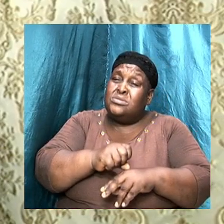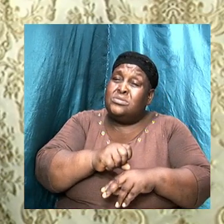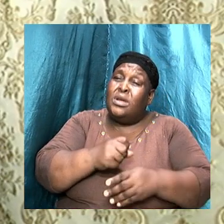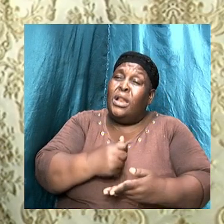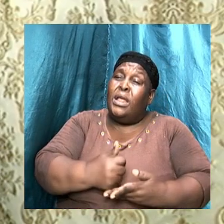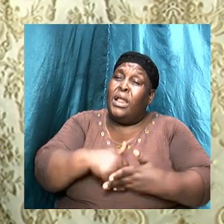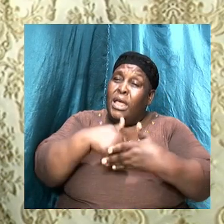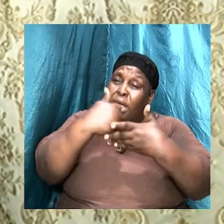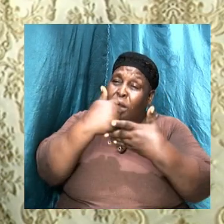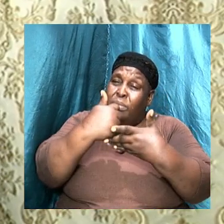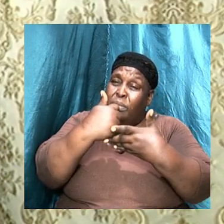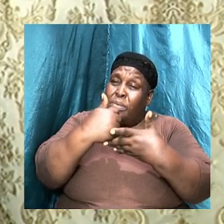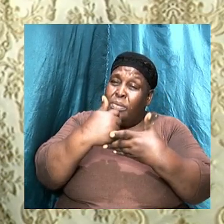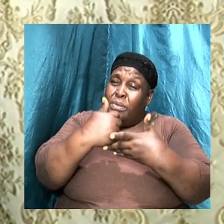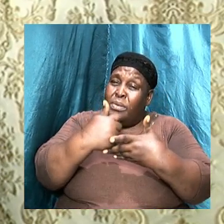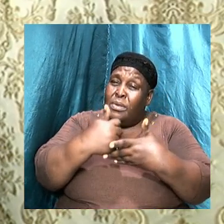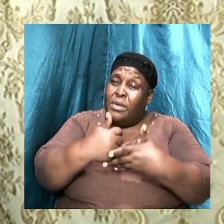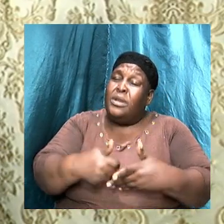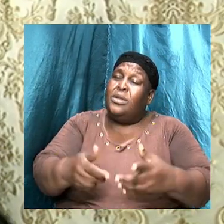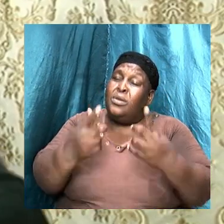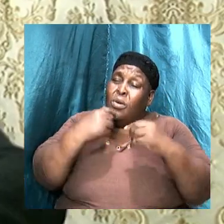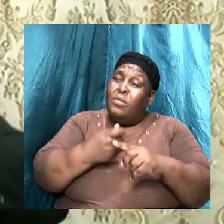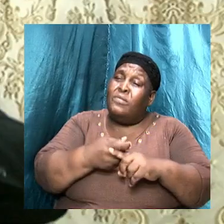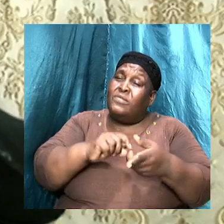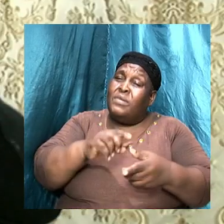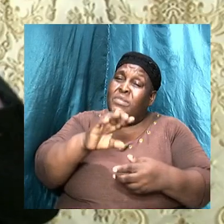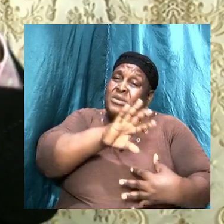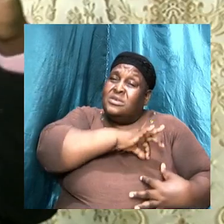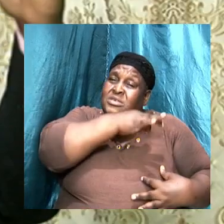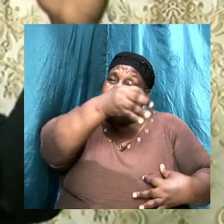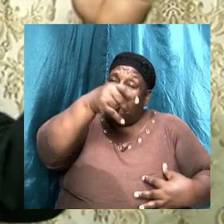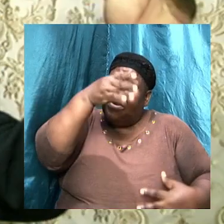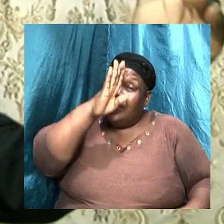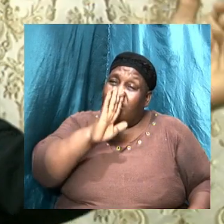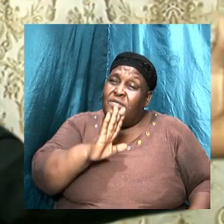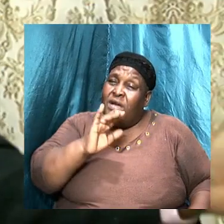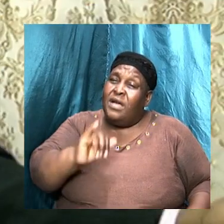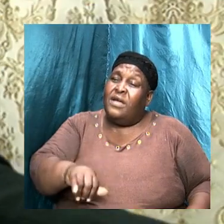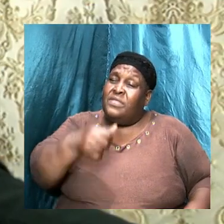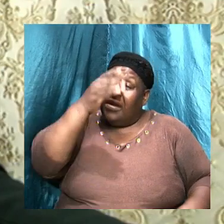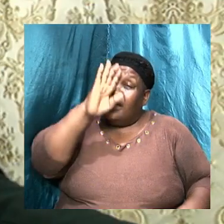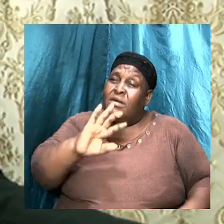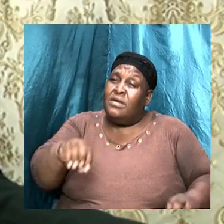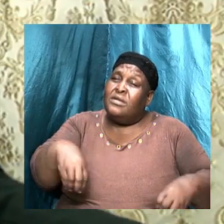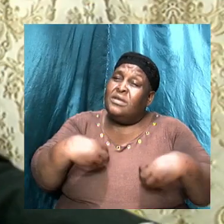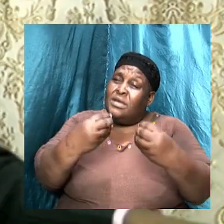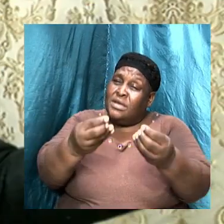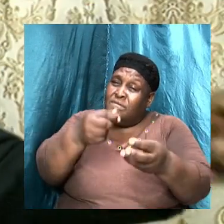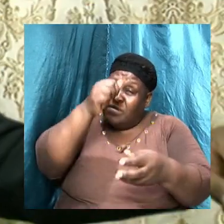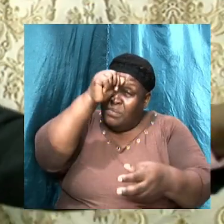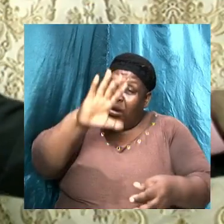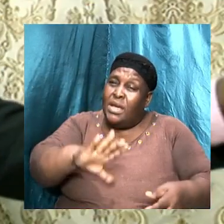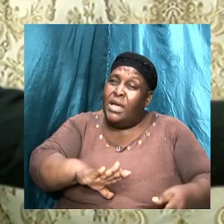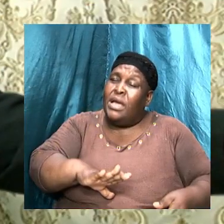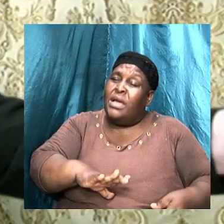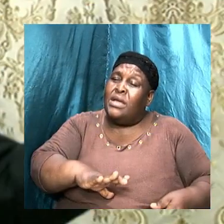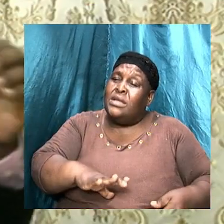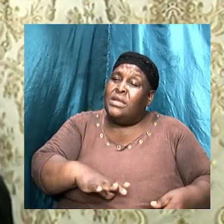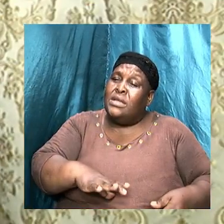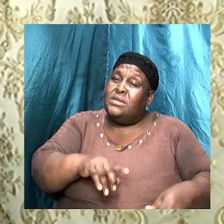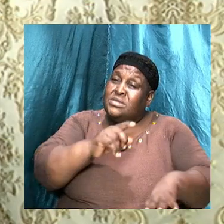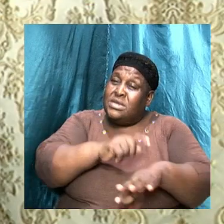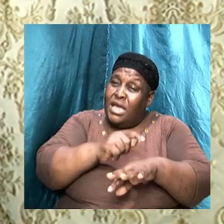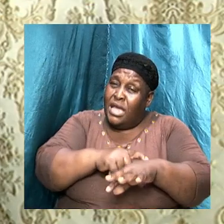gave to man in this dispensation. But if we look in the dispensation before, dispensations before,